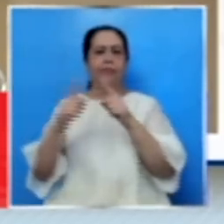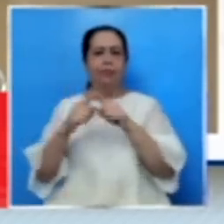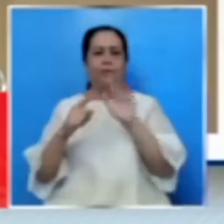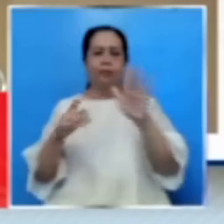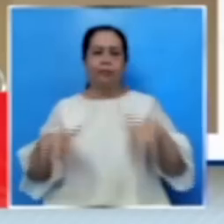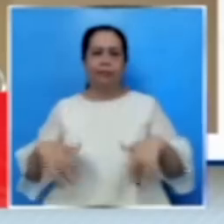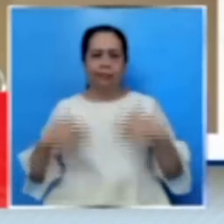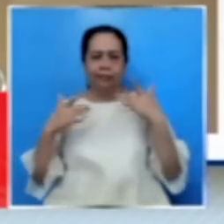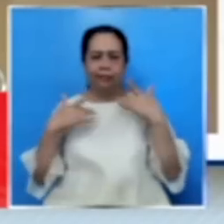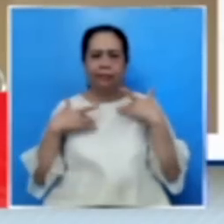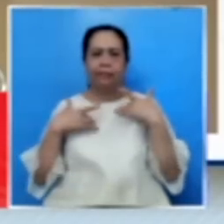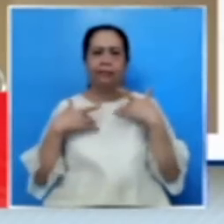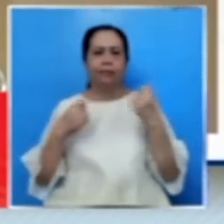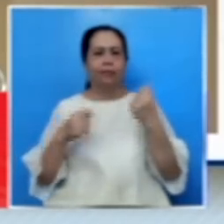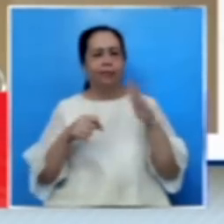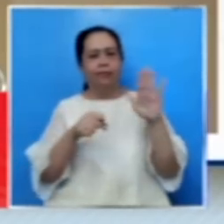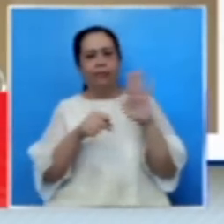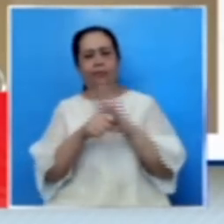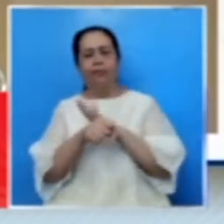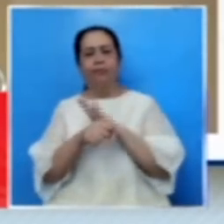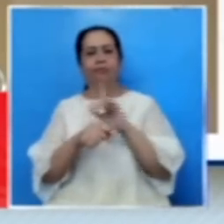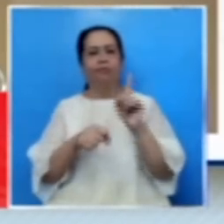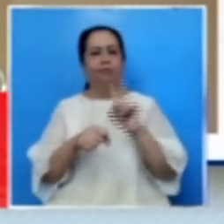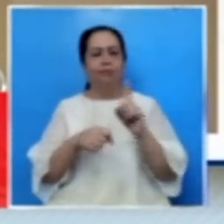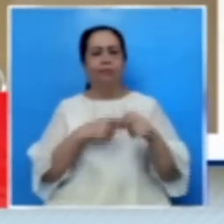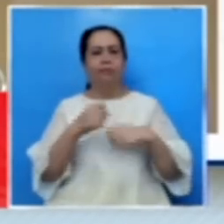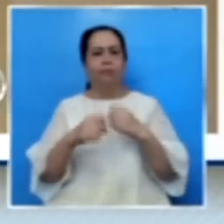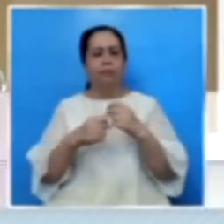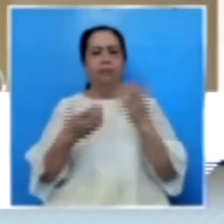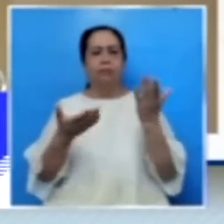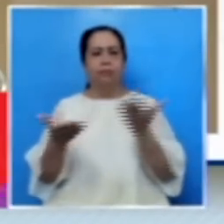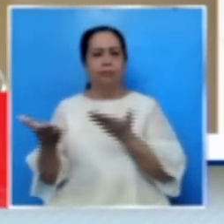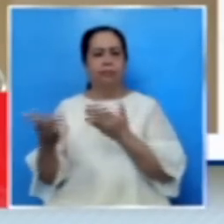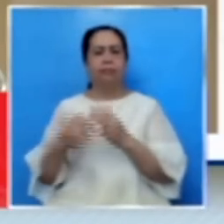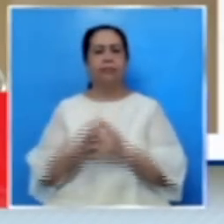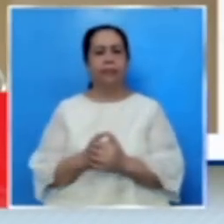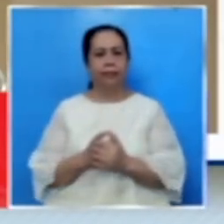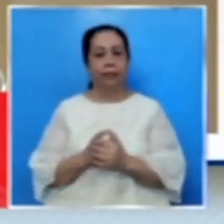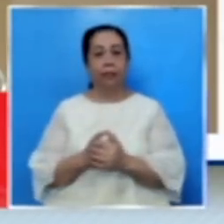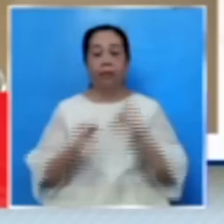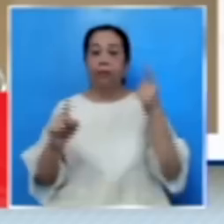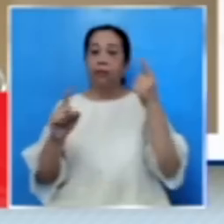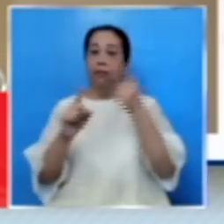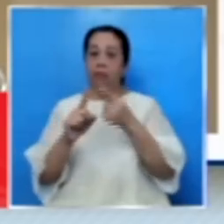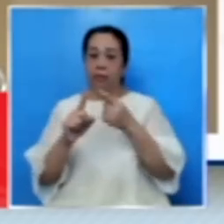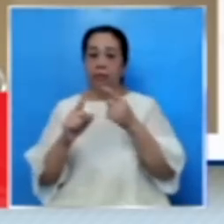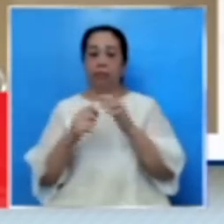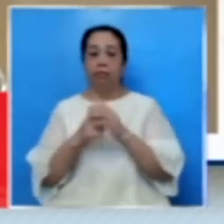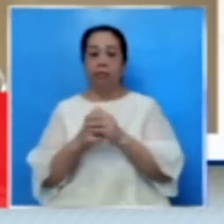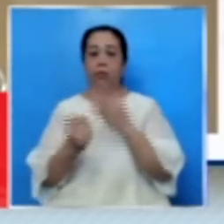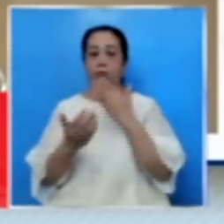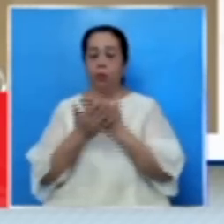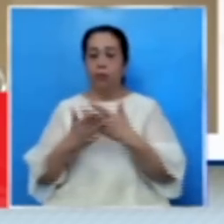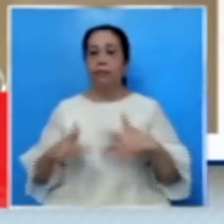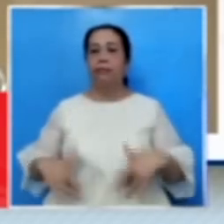nga puno og kalisod, padulong sa maayong kinabuhi nga ilang ginahandom.